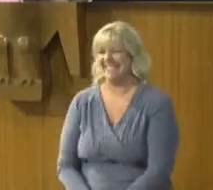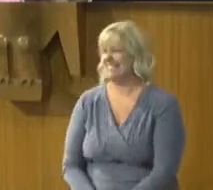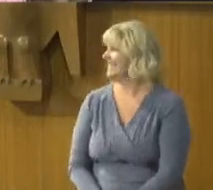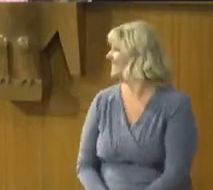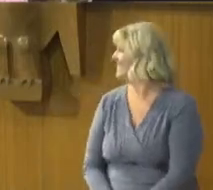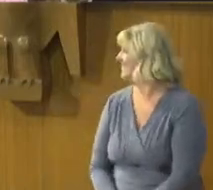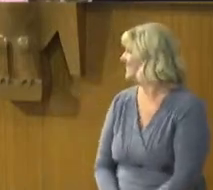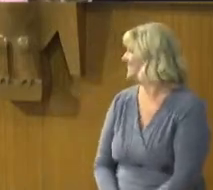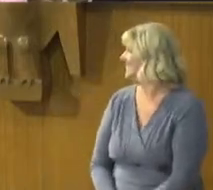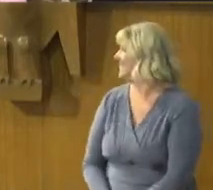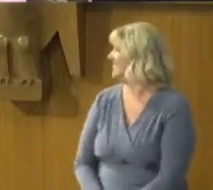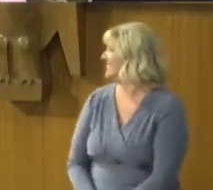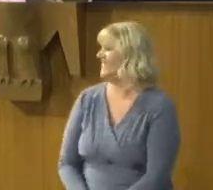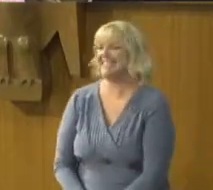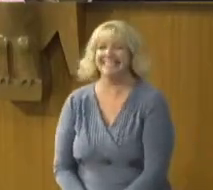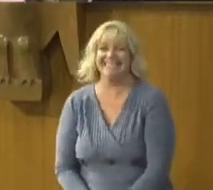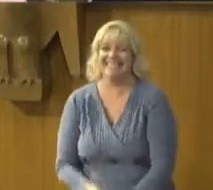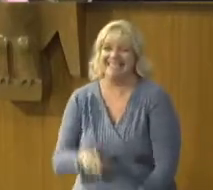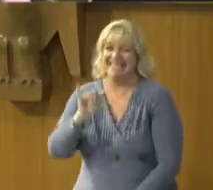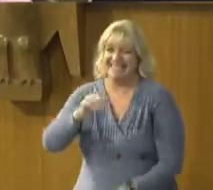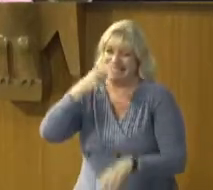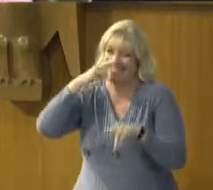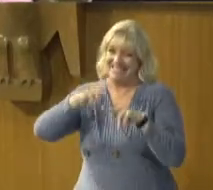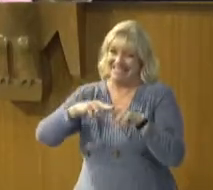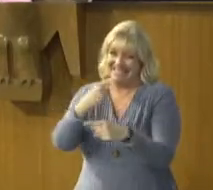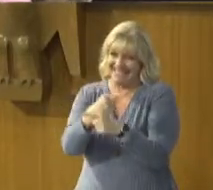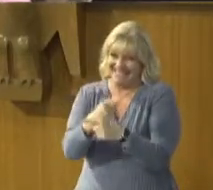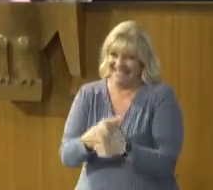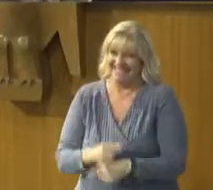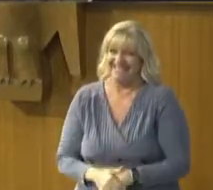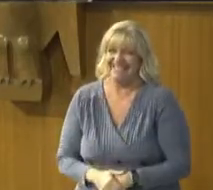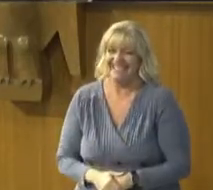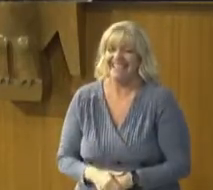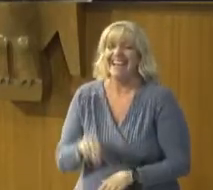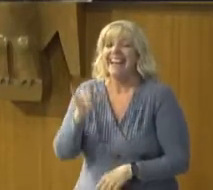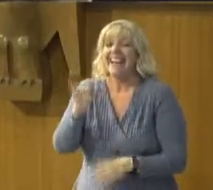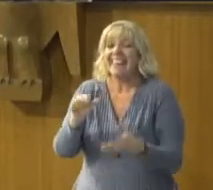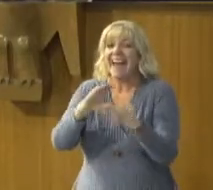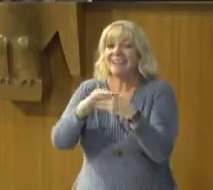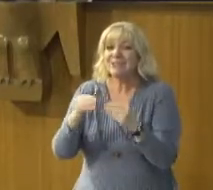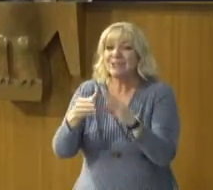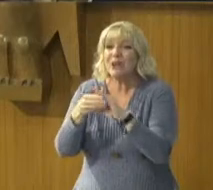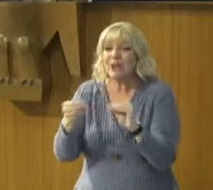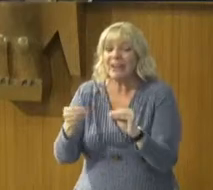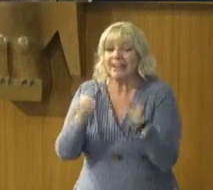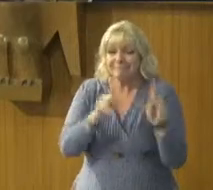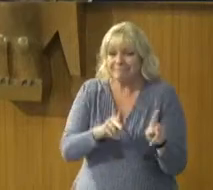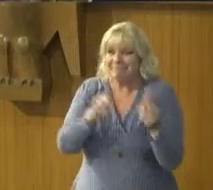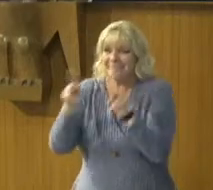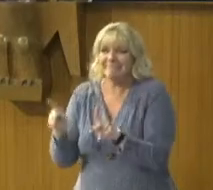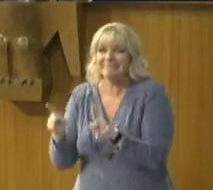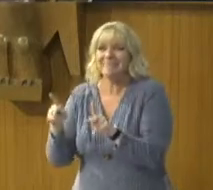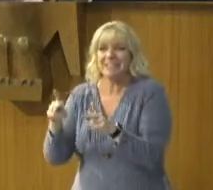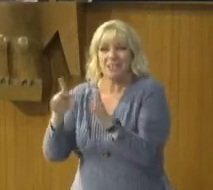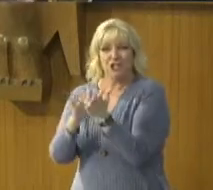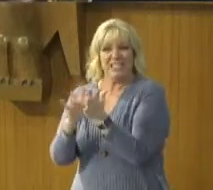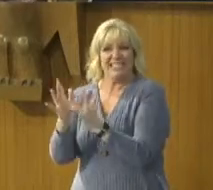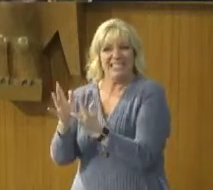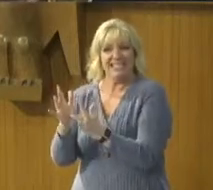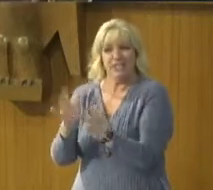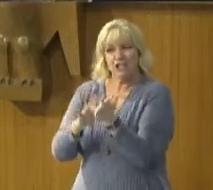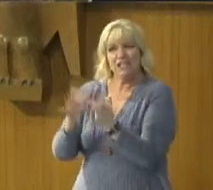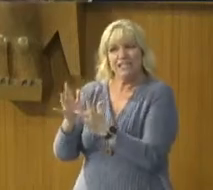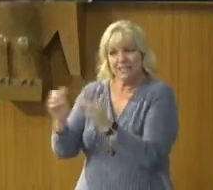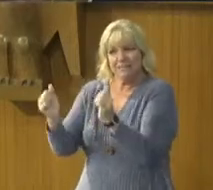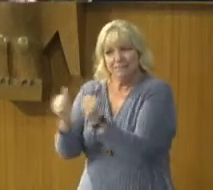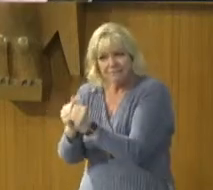Isn't that fun? Well, you know what, friends? We use this story to talk about Jesus because Jesus was with his friends for a long,